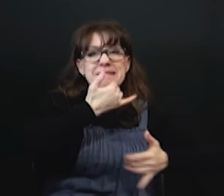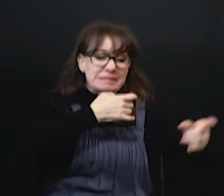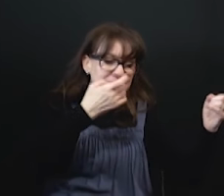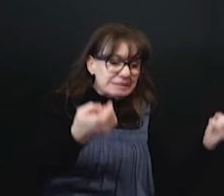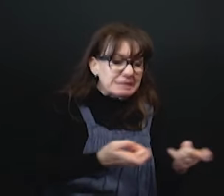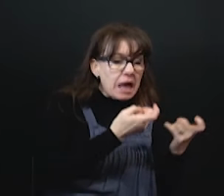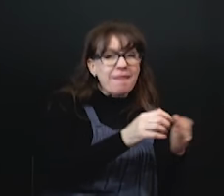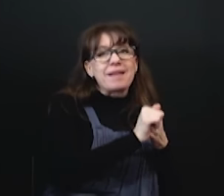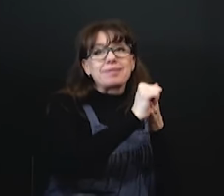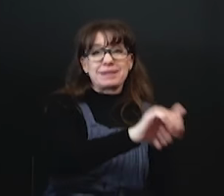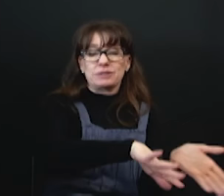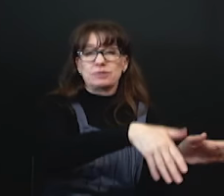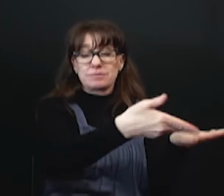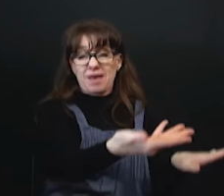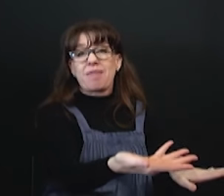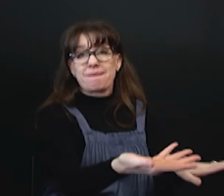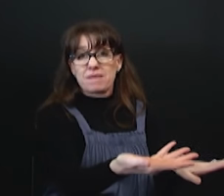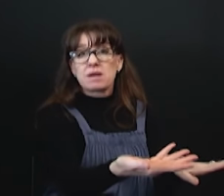to death.